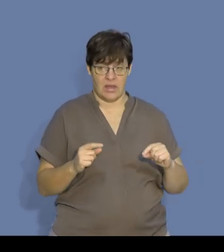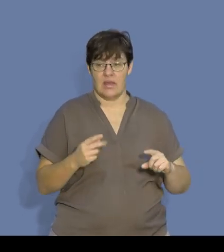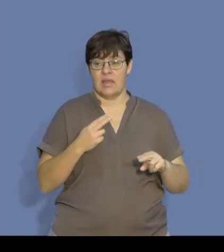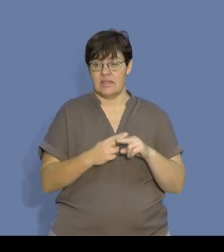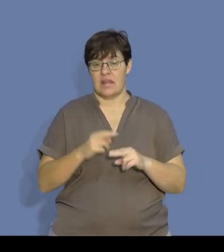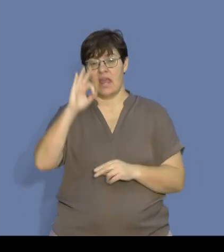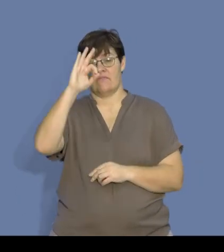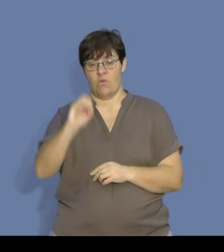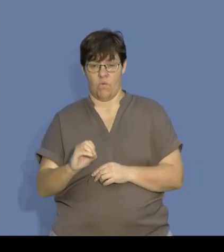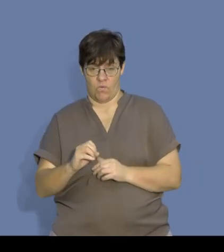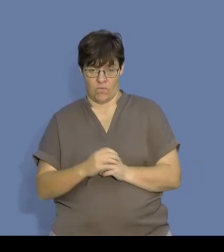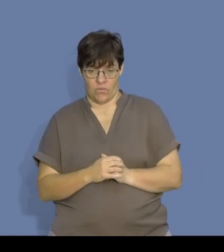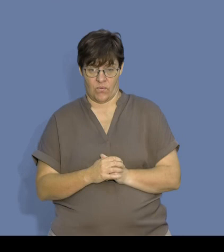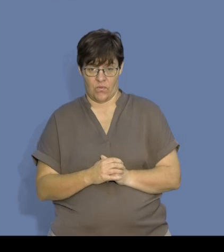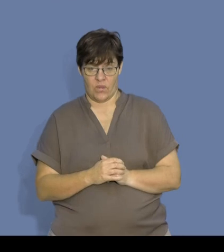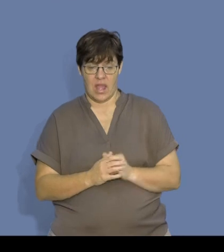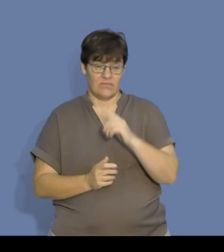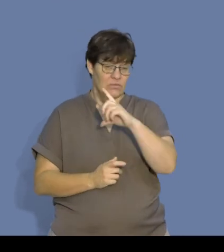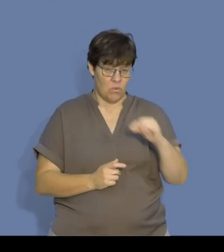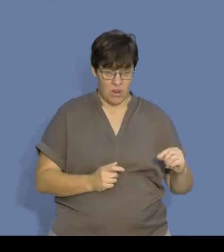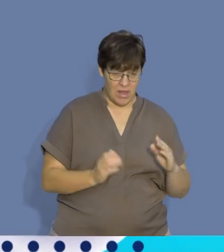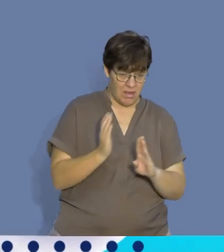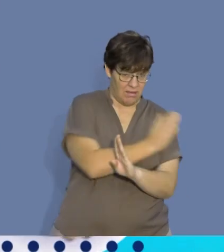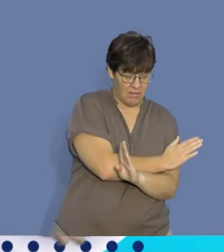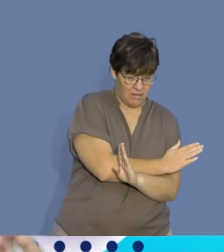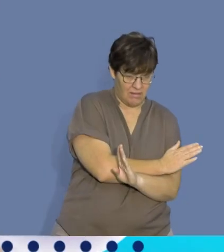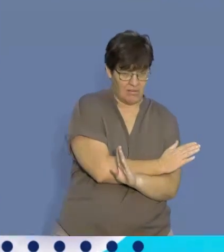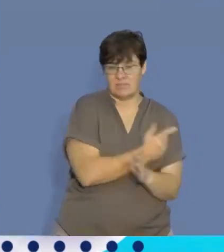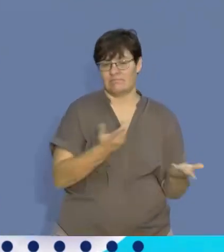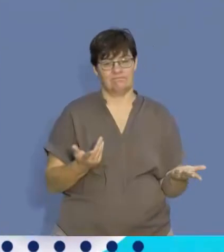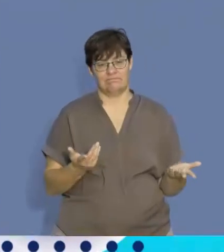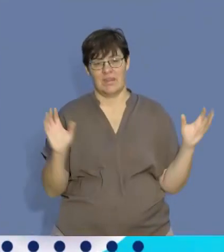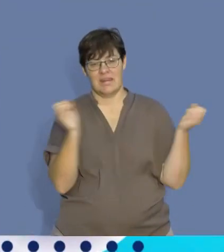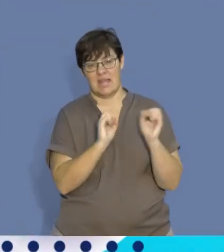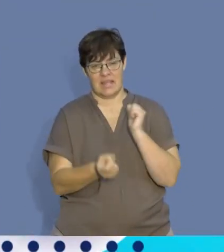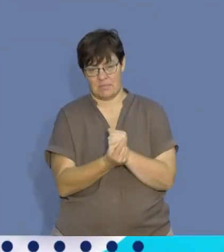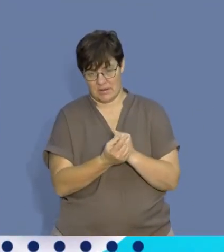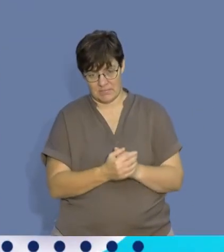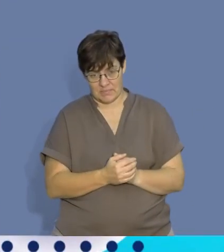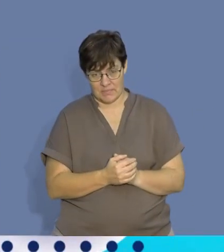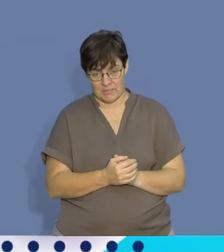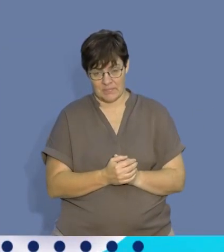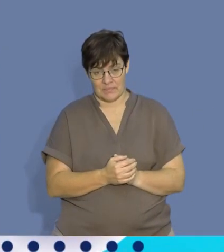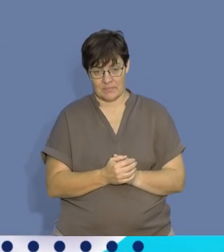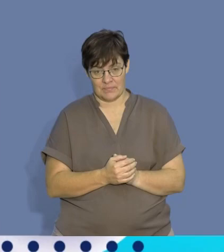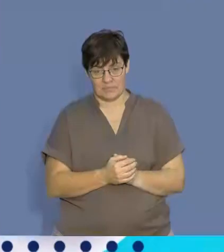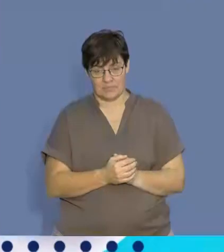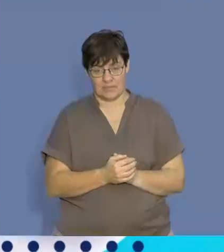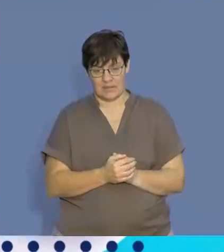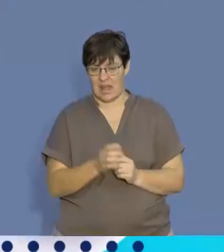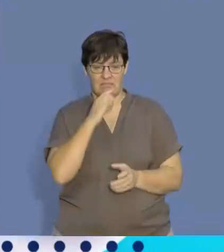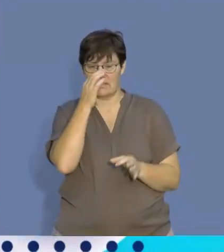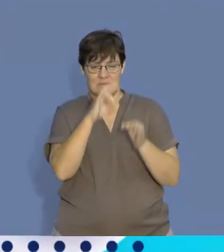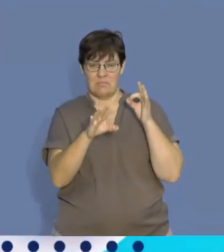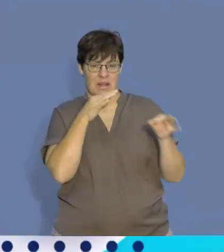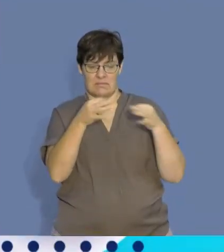threshold frequency. If it's smaller than the threshold frequency, nothing can, it won't get ejected. It's as simple as that,